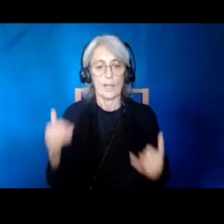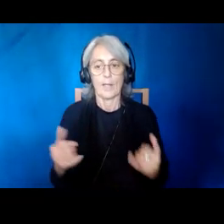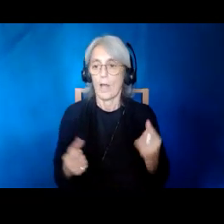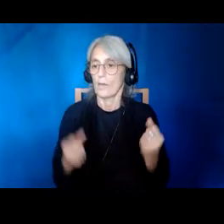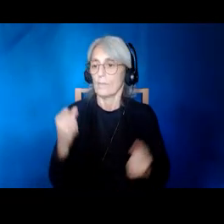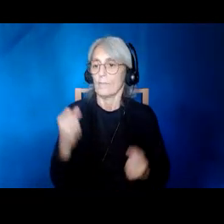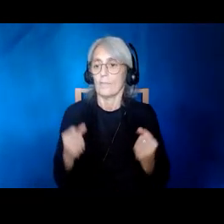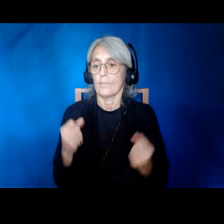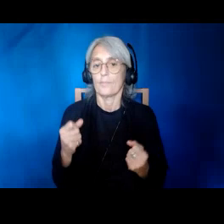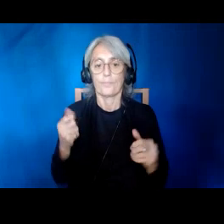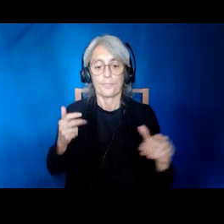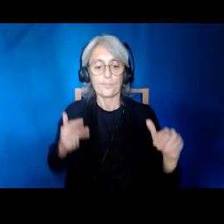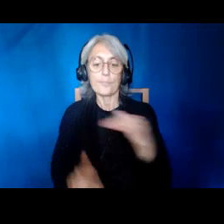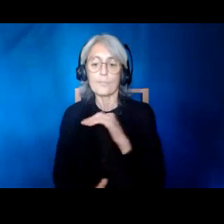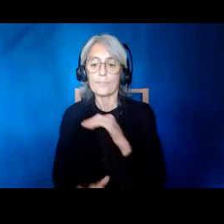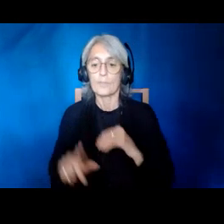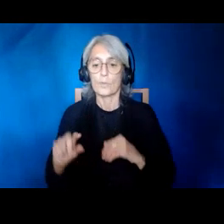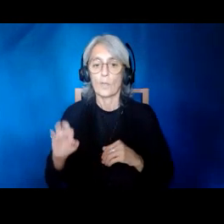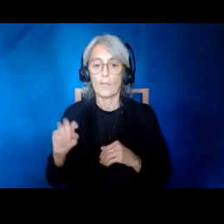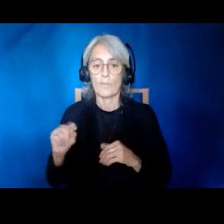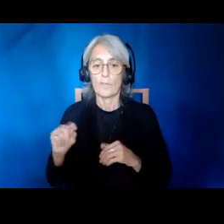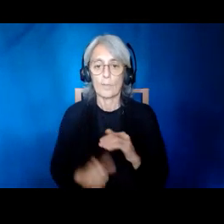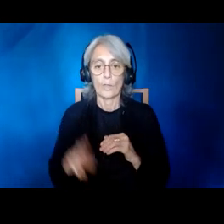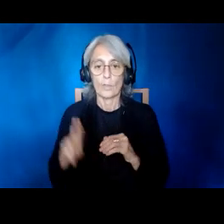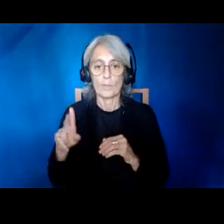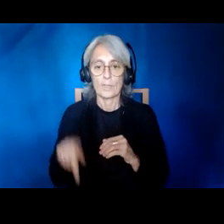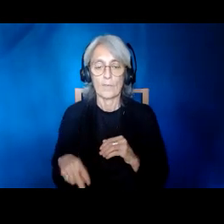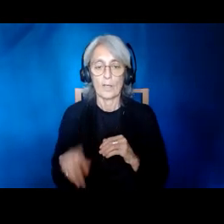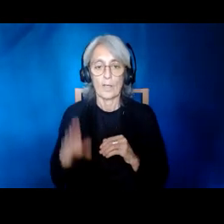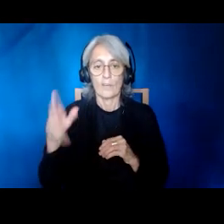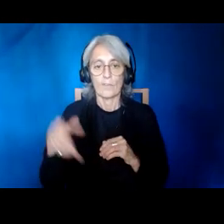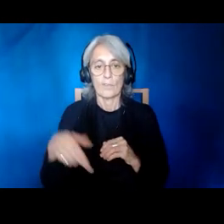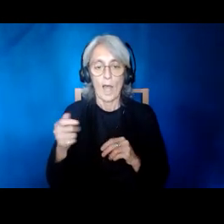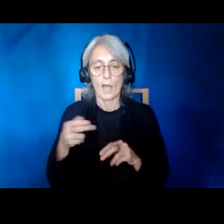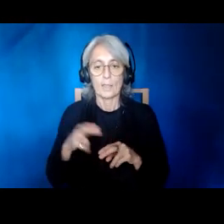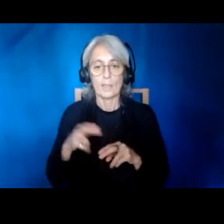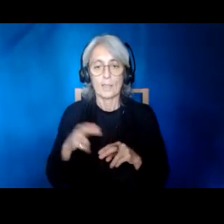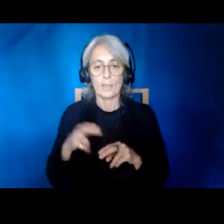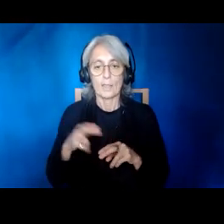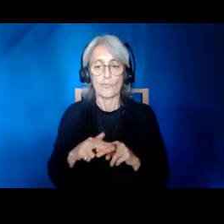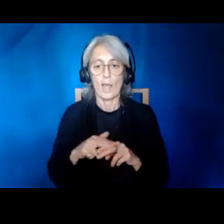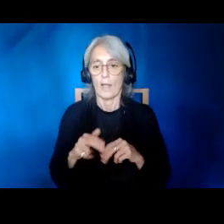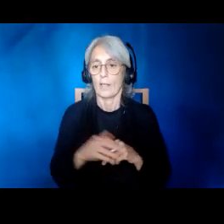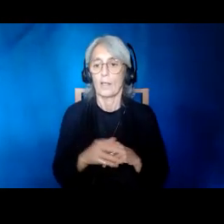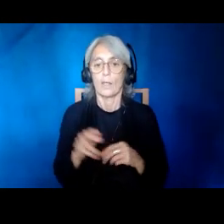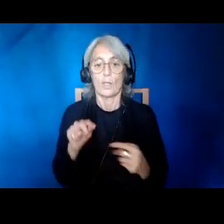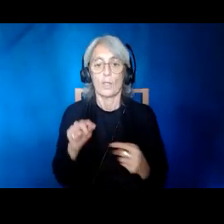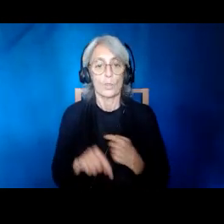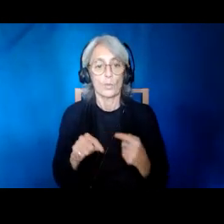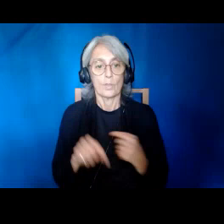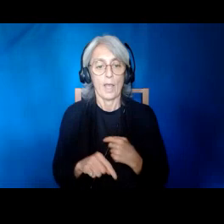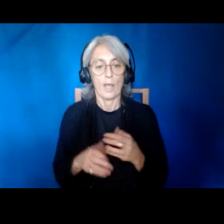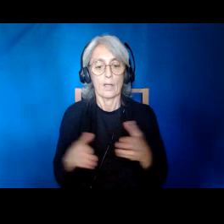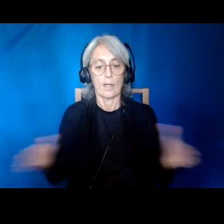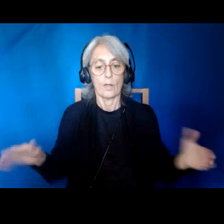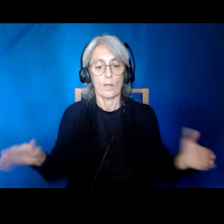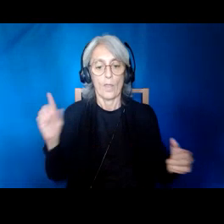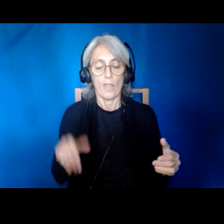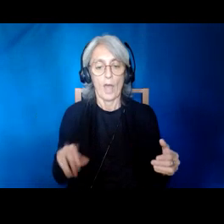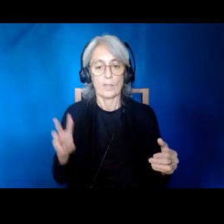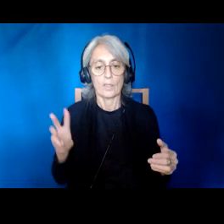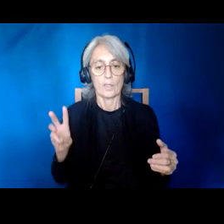feet below the Union Pacific and future high-speed rail tracks. It serves as a 2-lane roadway spanning more than 1,000 feet and 60 feet wide,